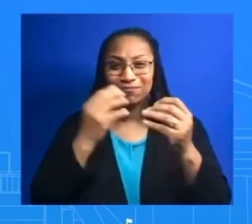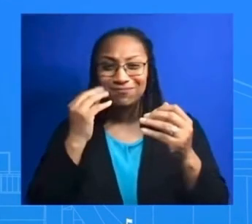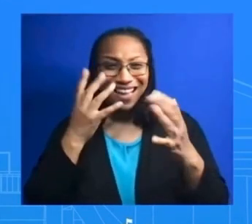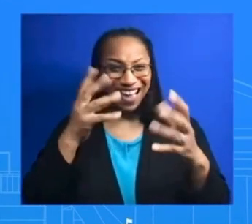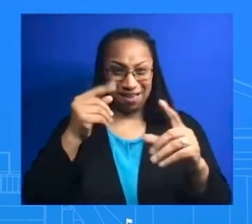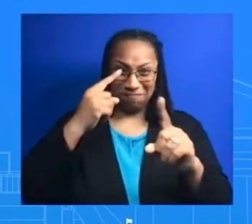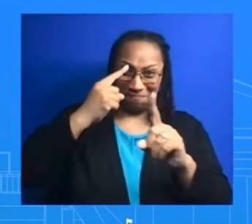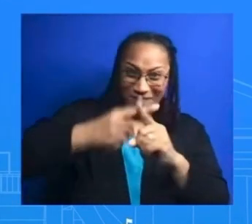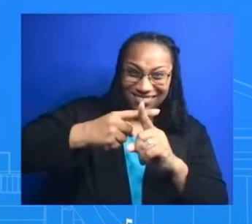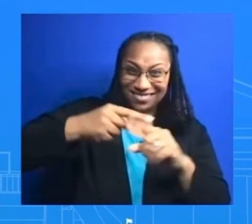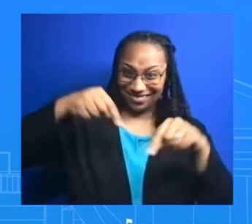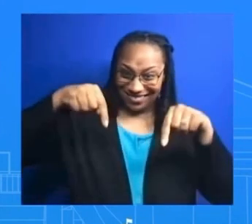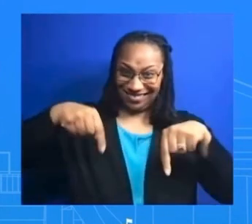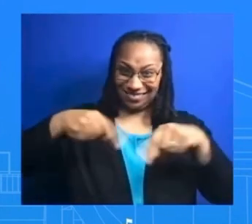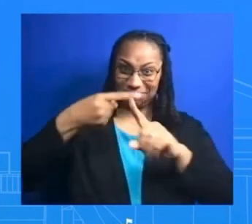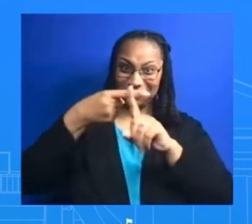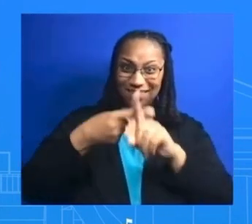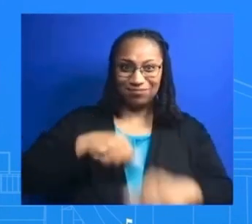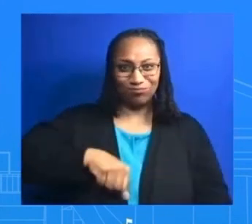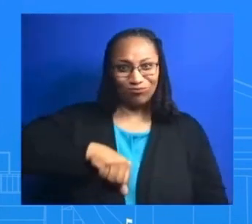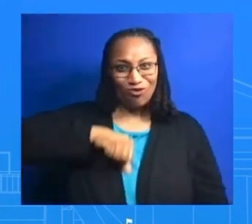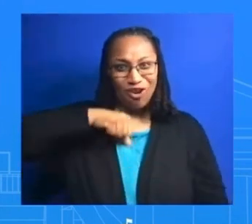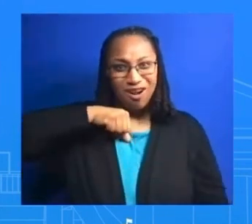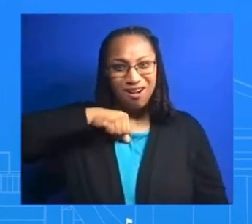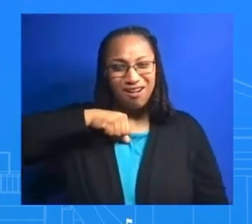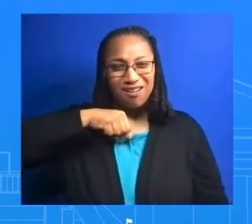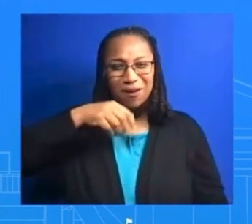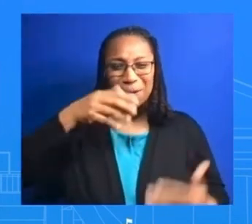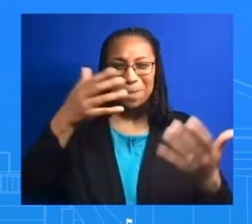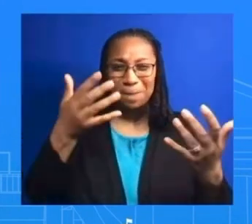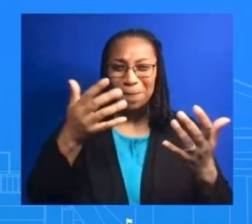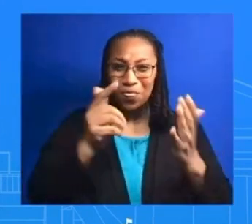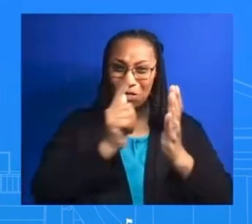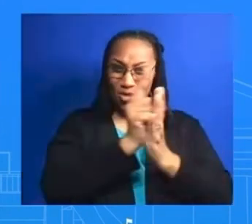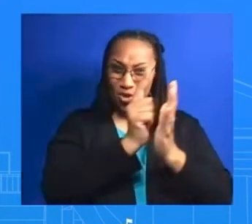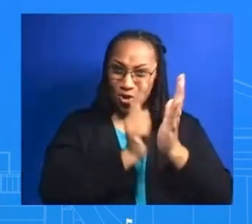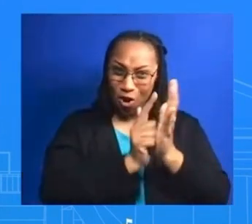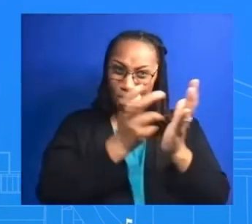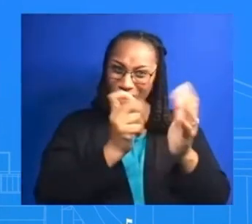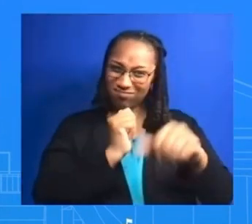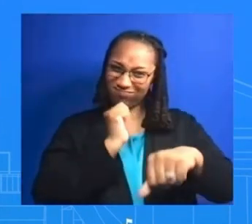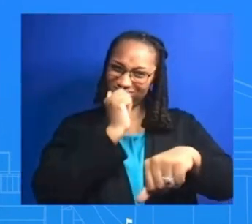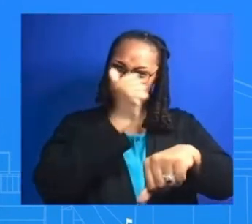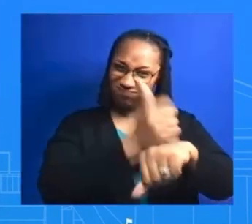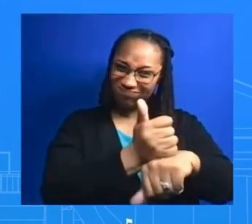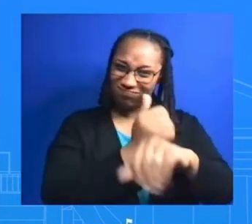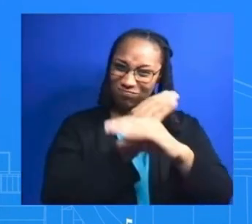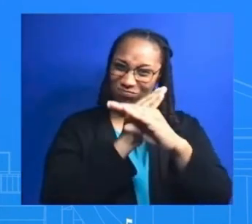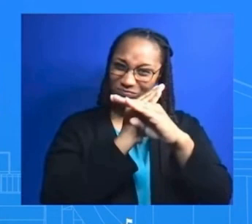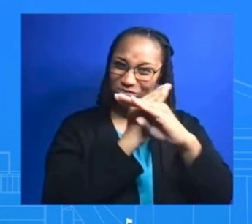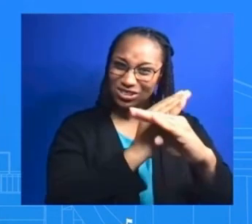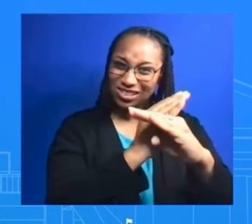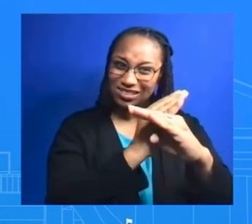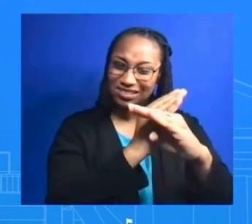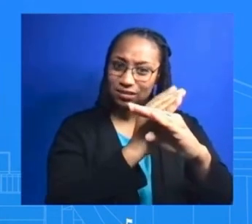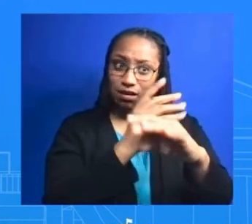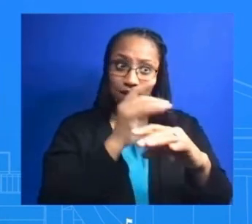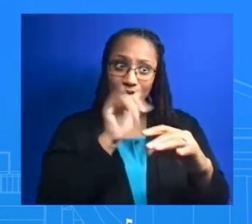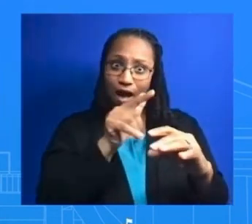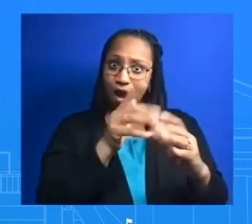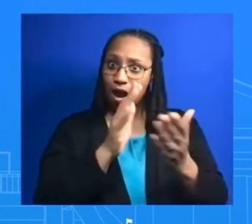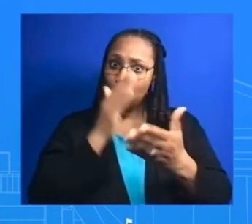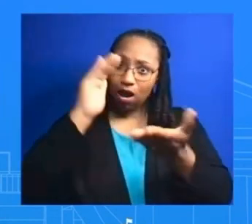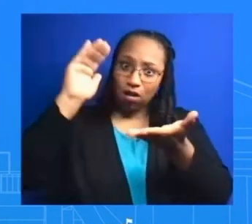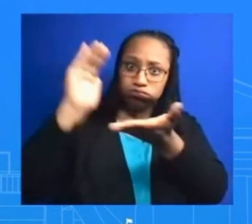that protect all Americans against discrimination in public accommodations, including people of color, people with disabilities and people